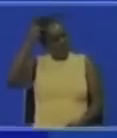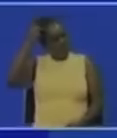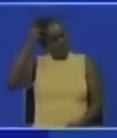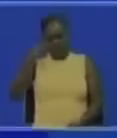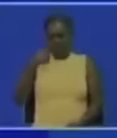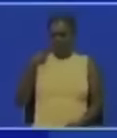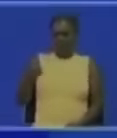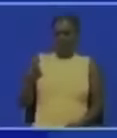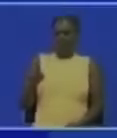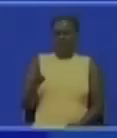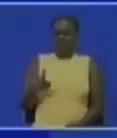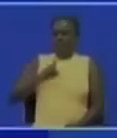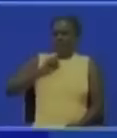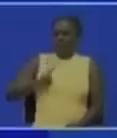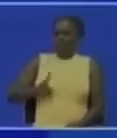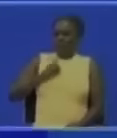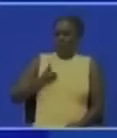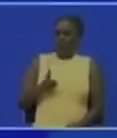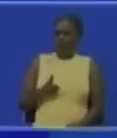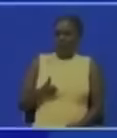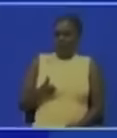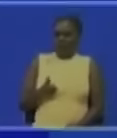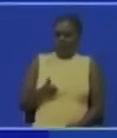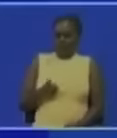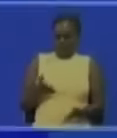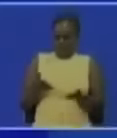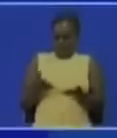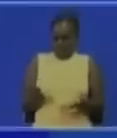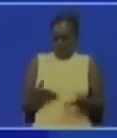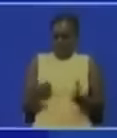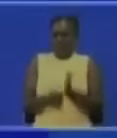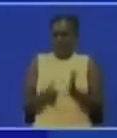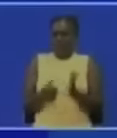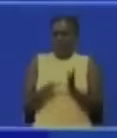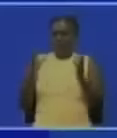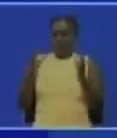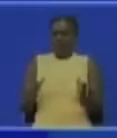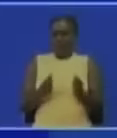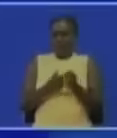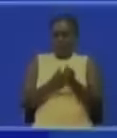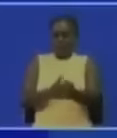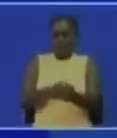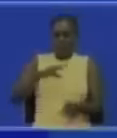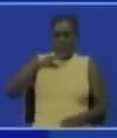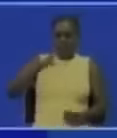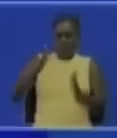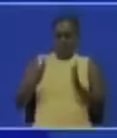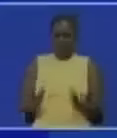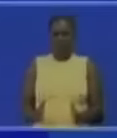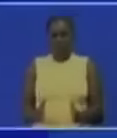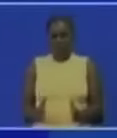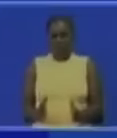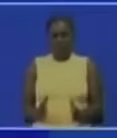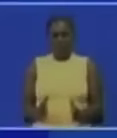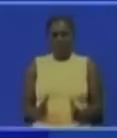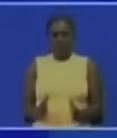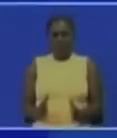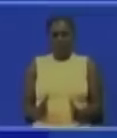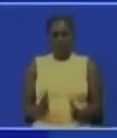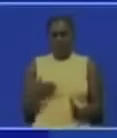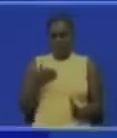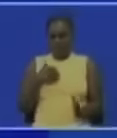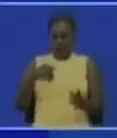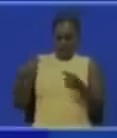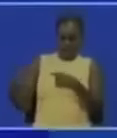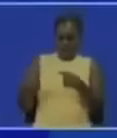claiming he is a dictator. Now, matters came to a head today as the Assembly members, led by their Speaker, Alex Ole Magelo, faced off